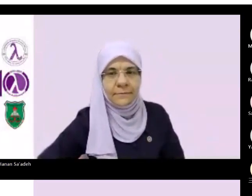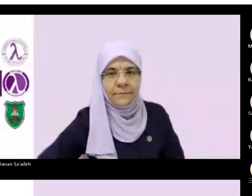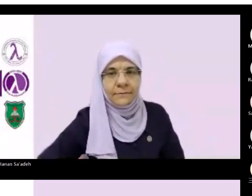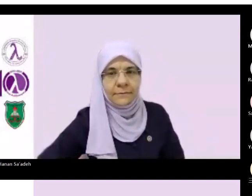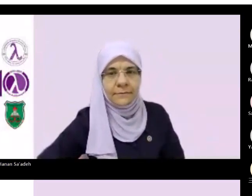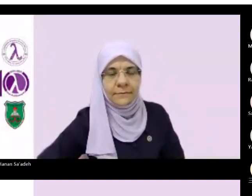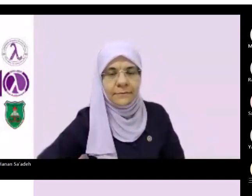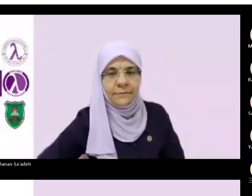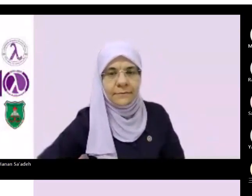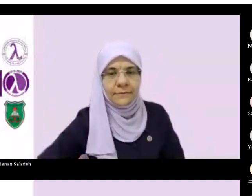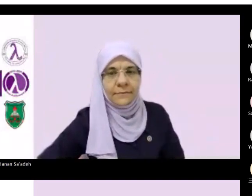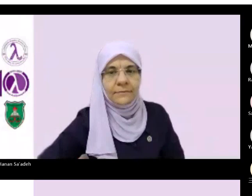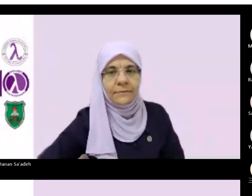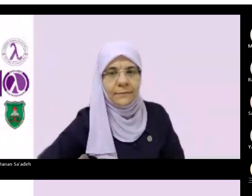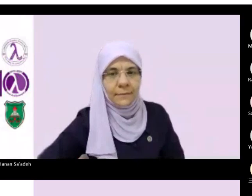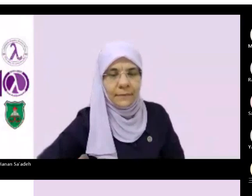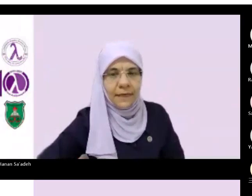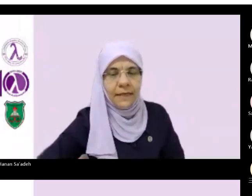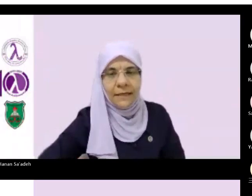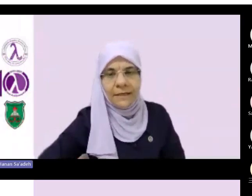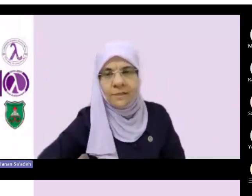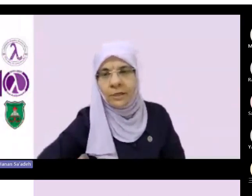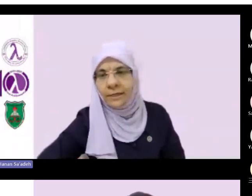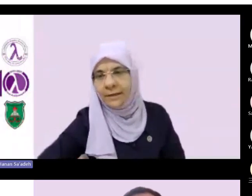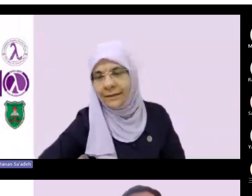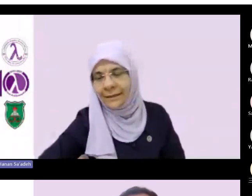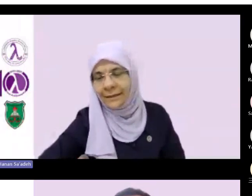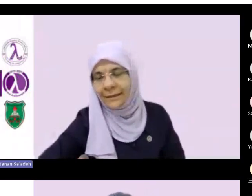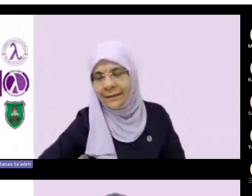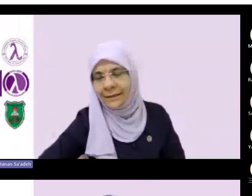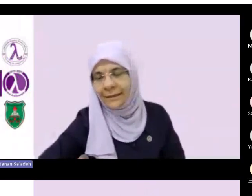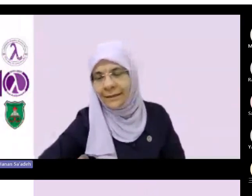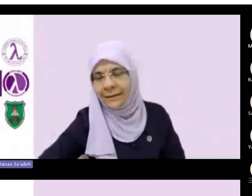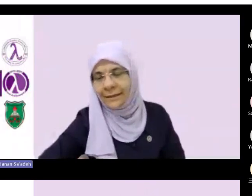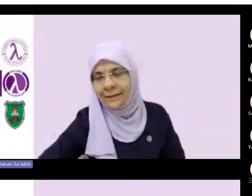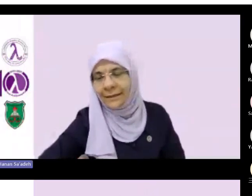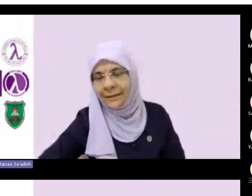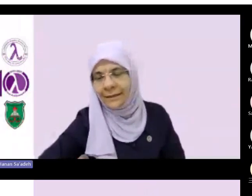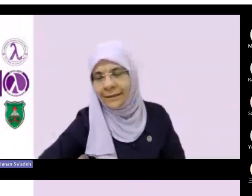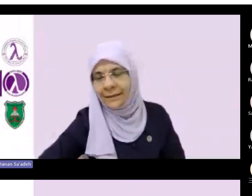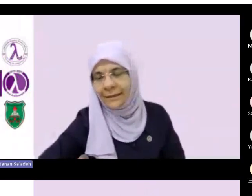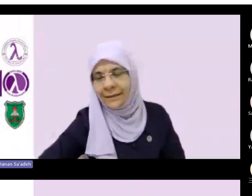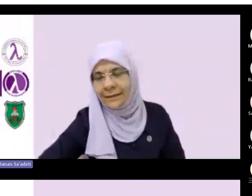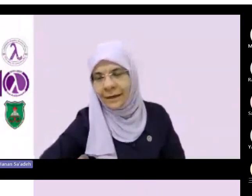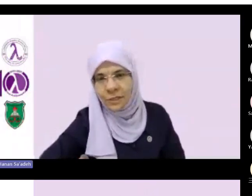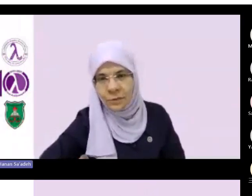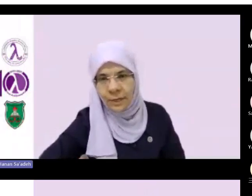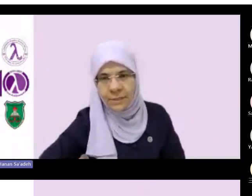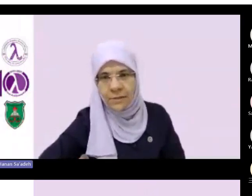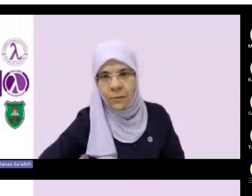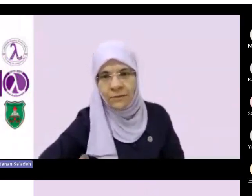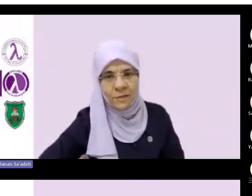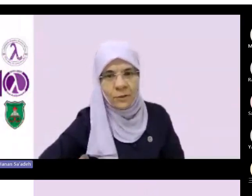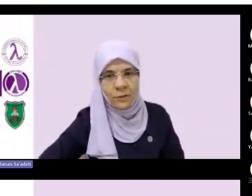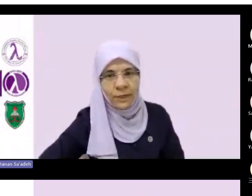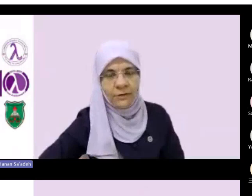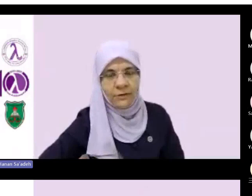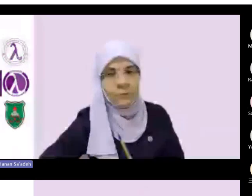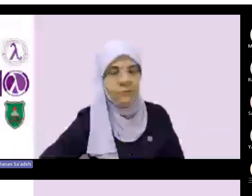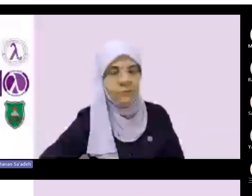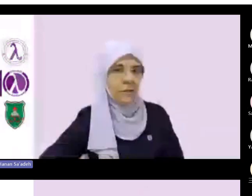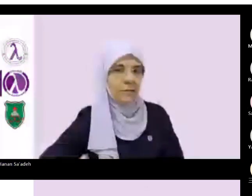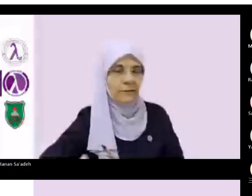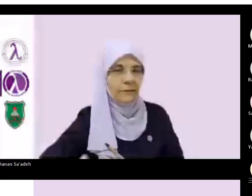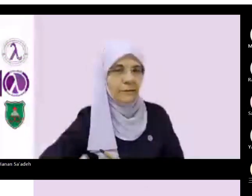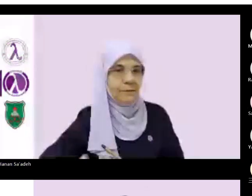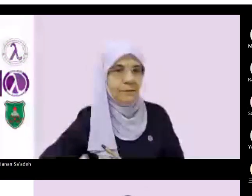application to chemistry. Yeah. Sorry, the question was, what message would you give to men fellows?